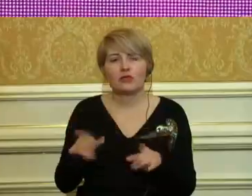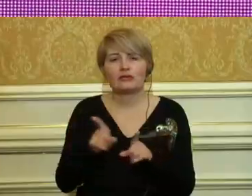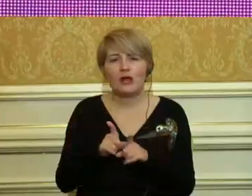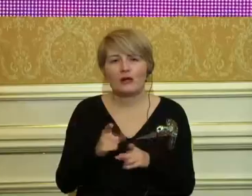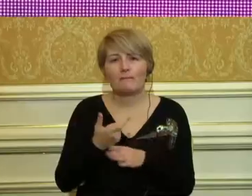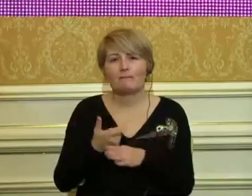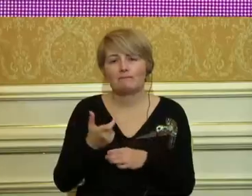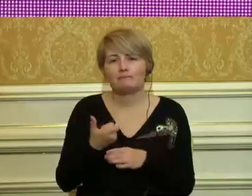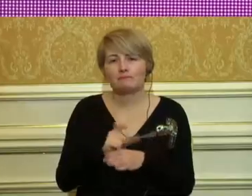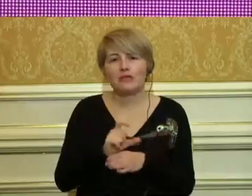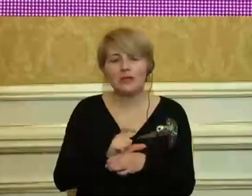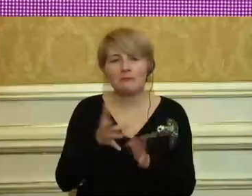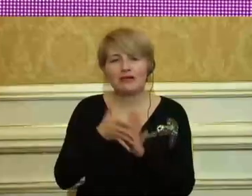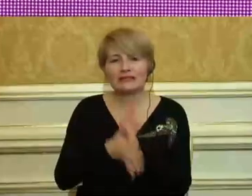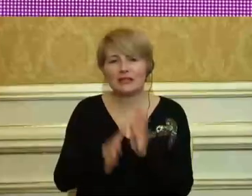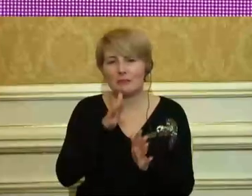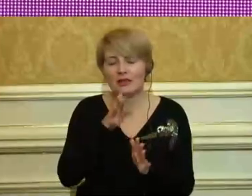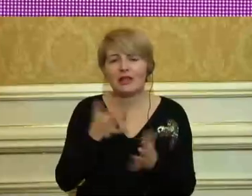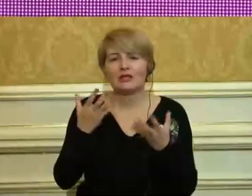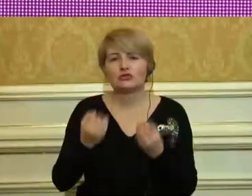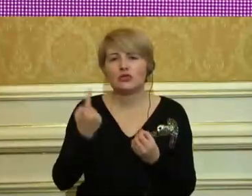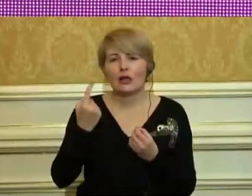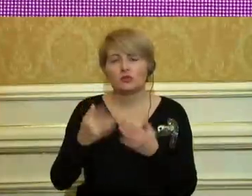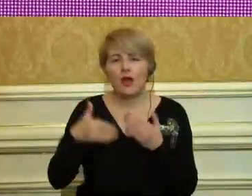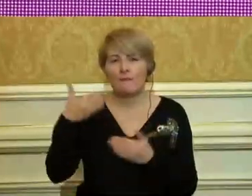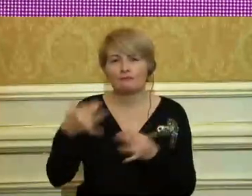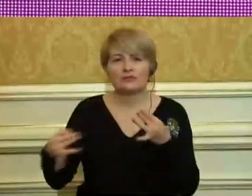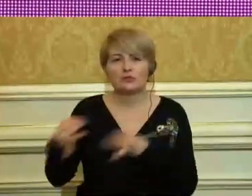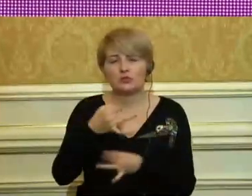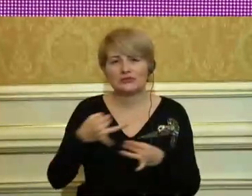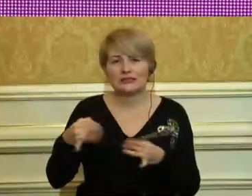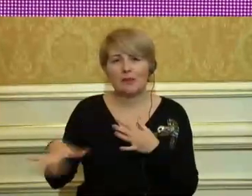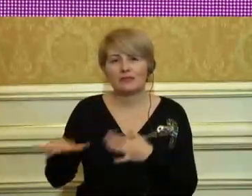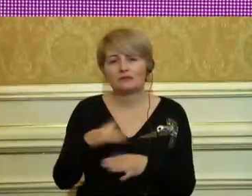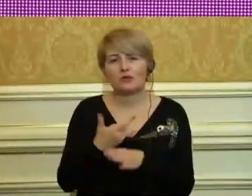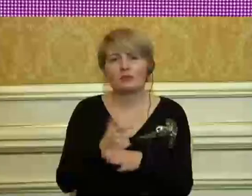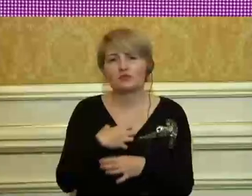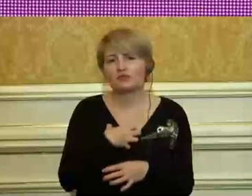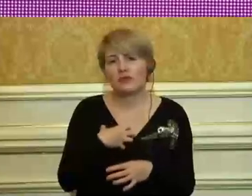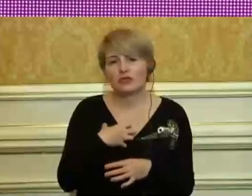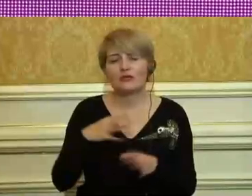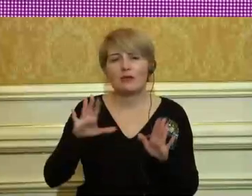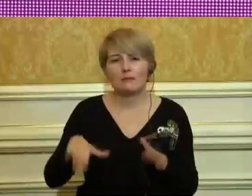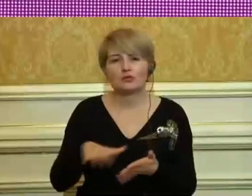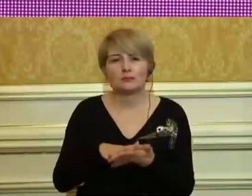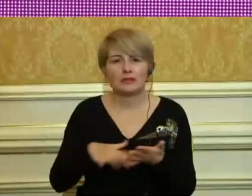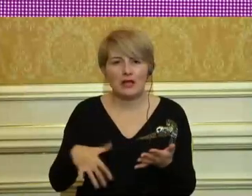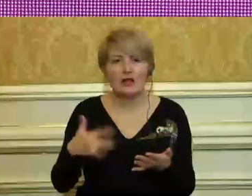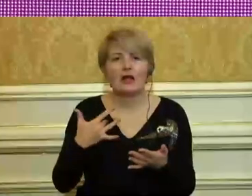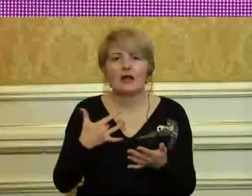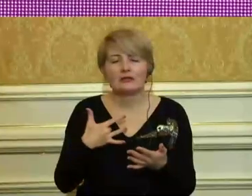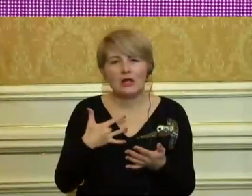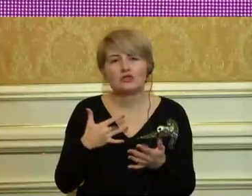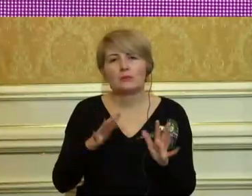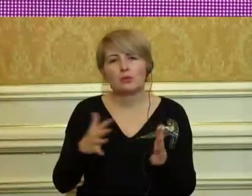We need to finish our panel session, because the next one platform in terms of security